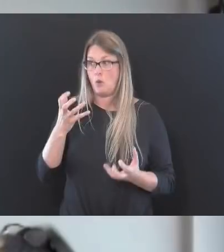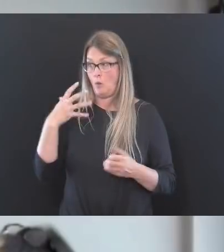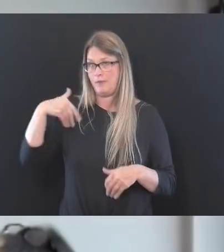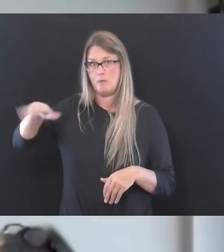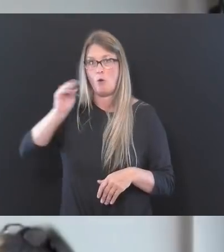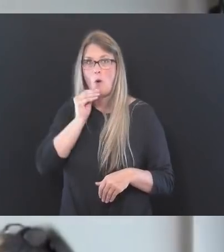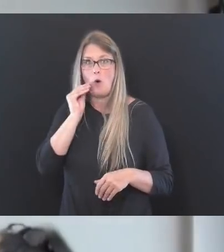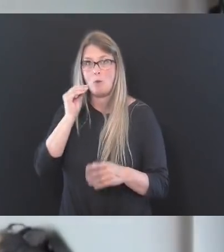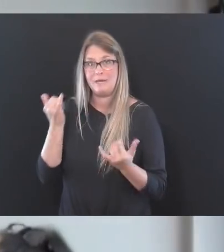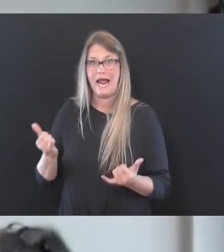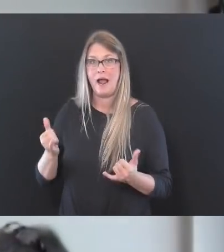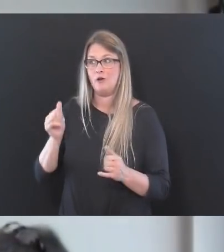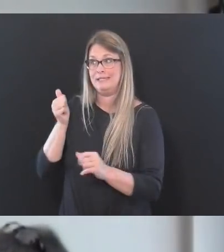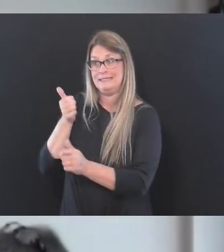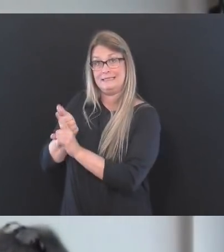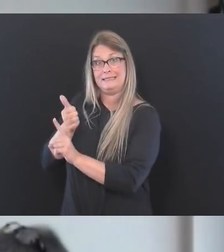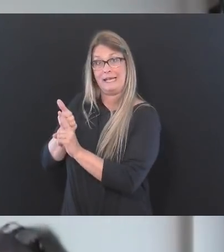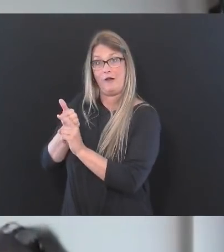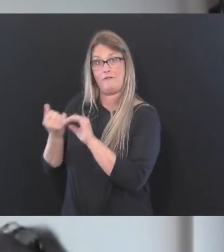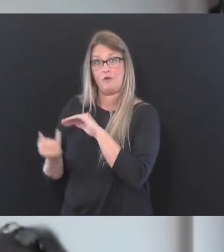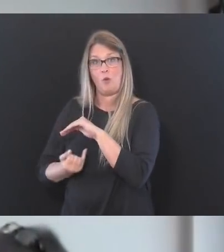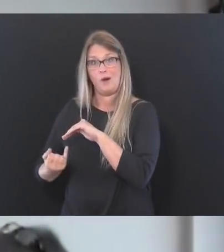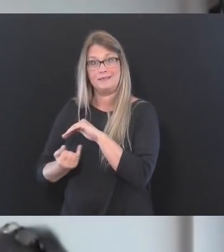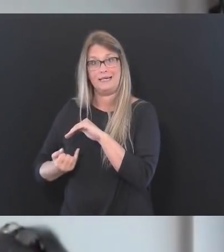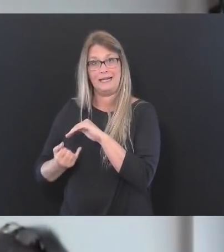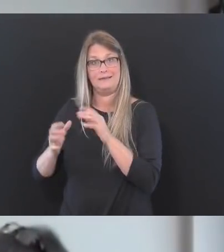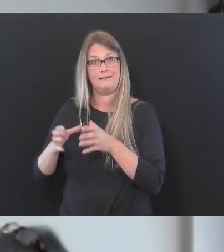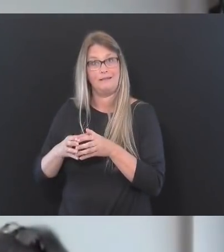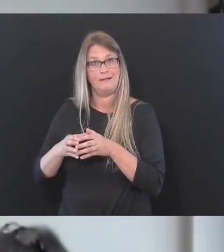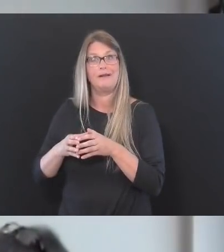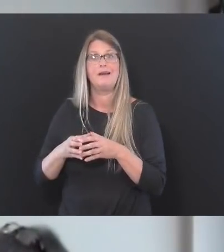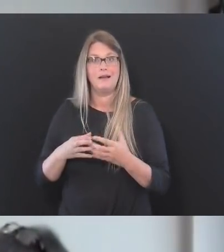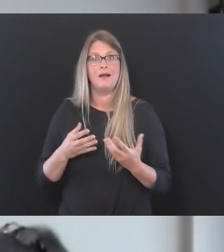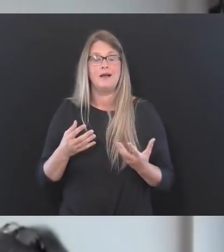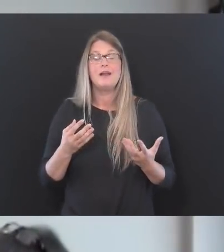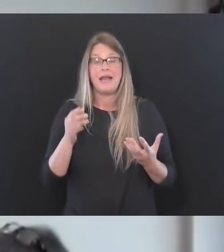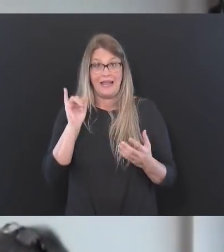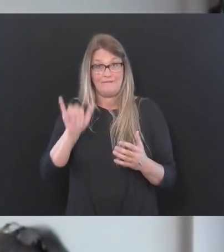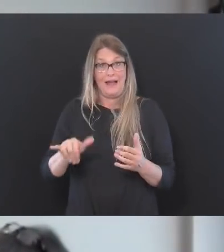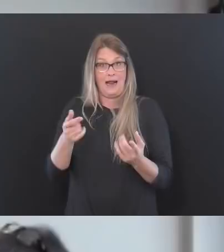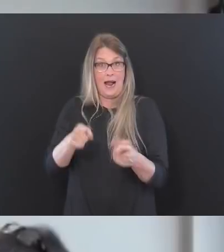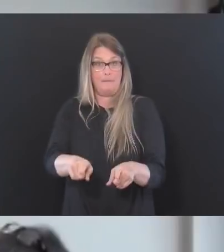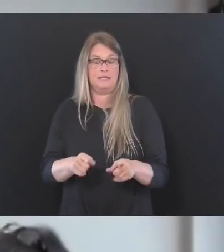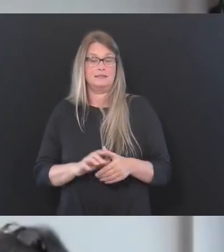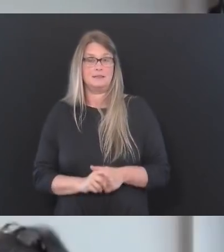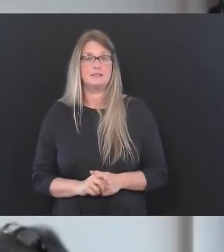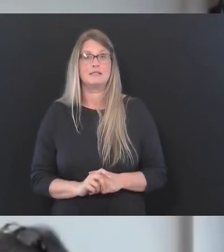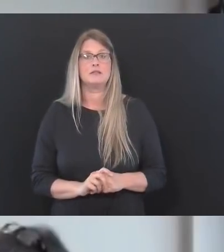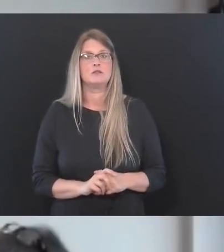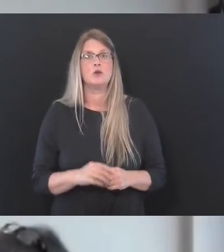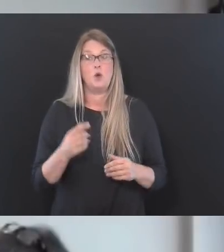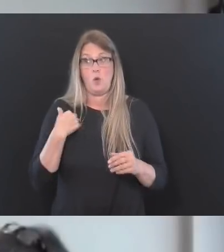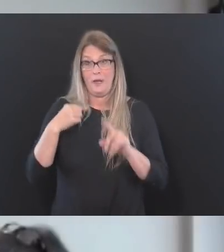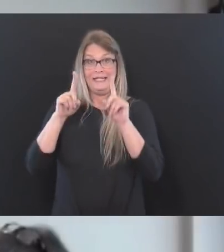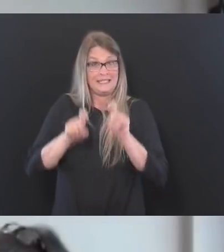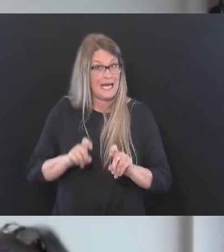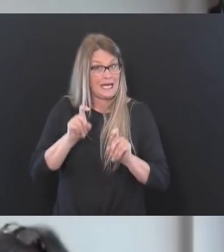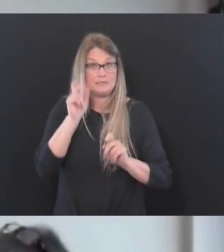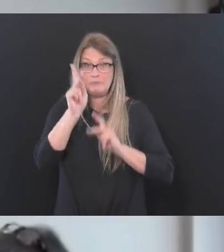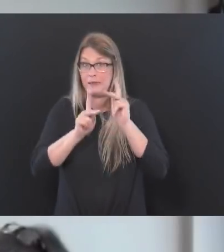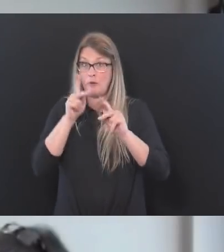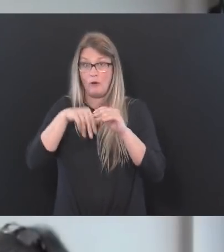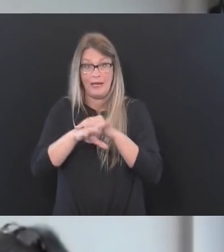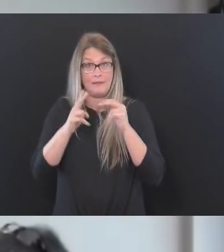and self-quarantine if that happens. We test folks that come through our facilities.